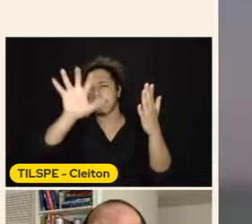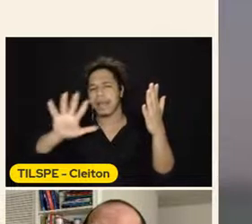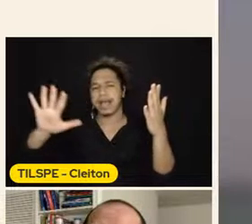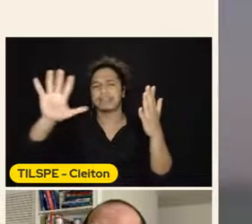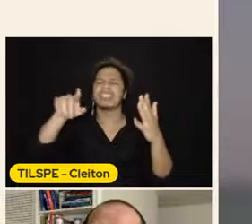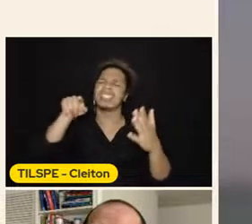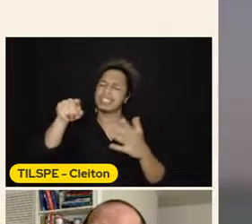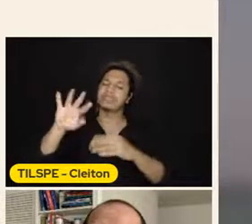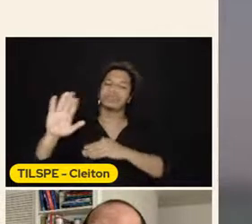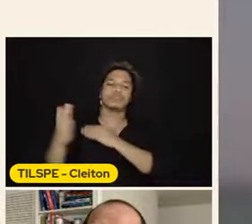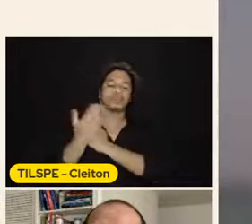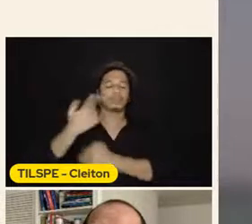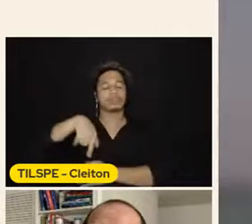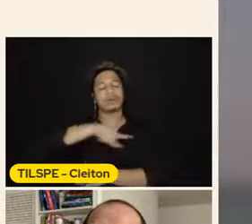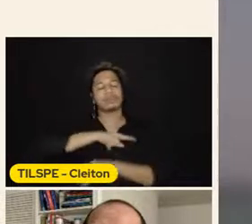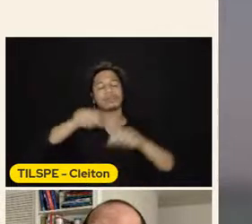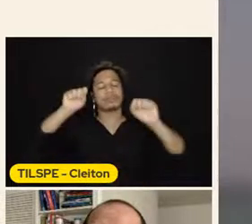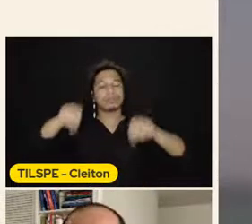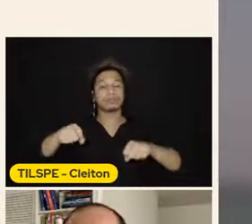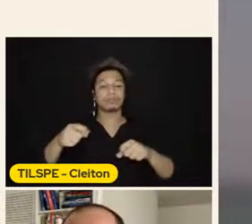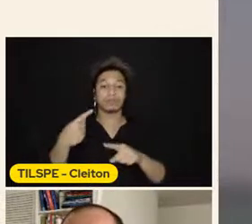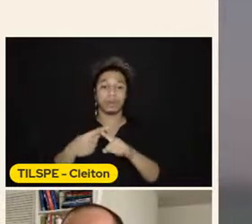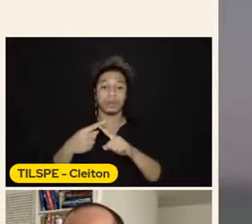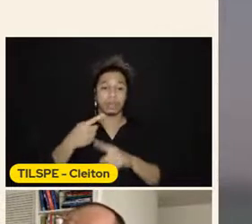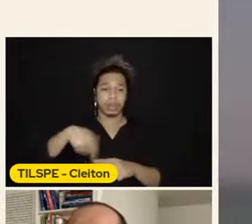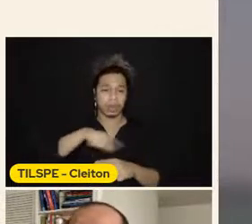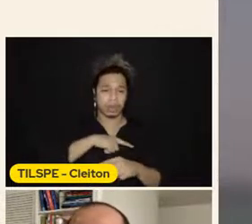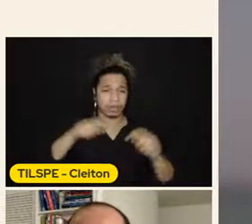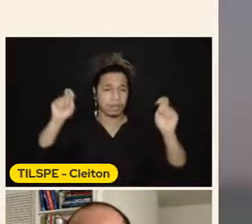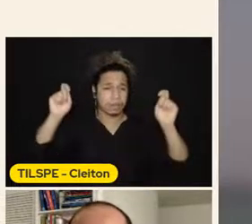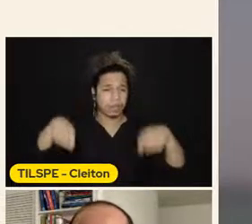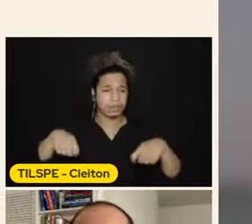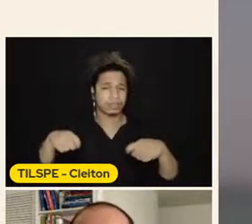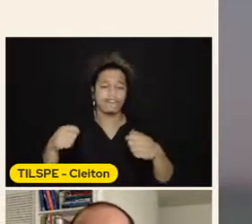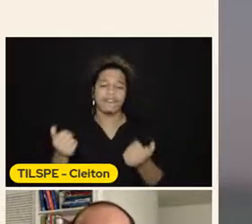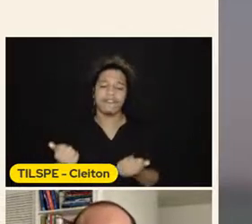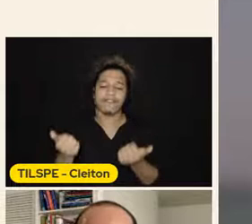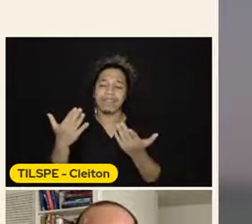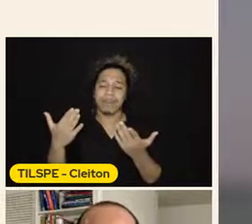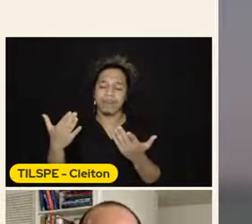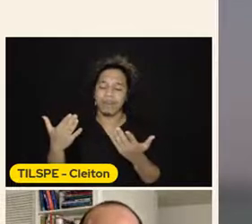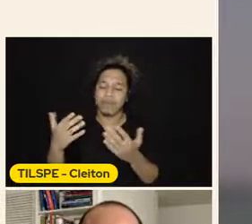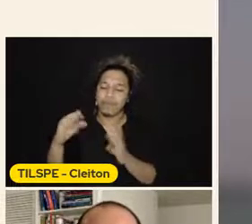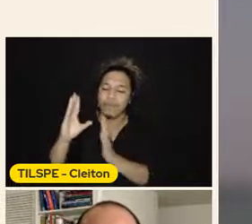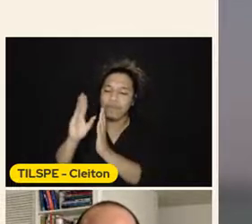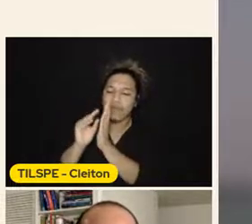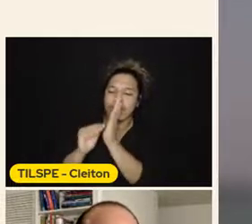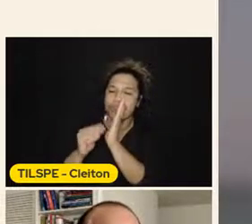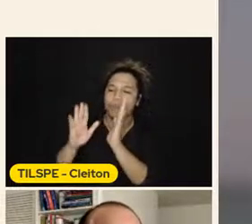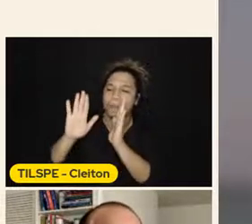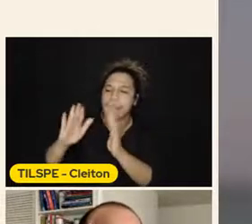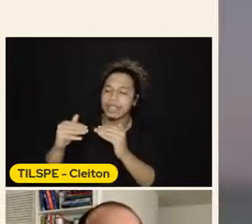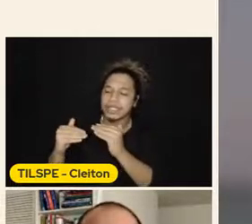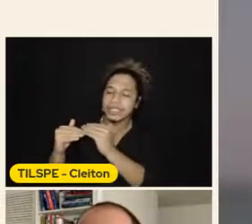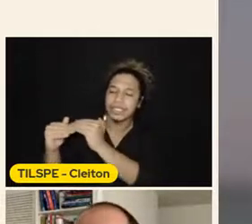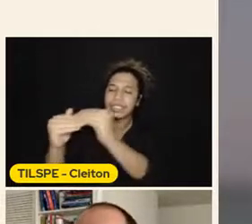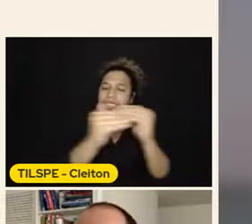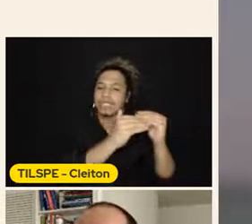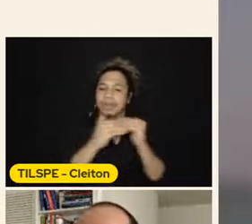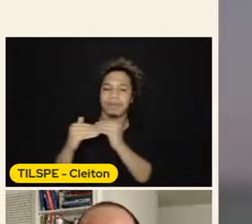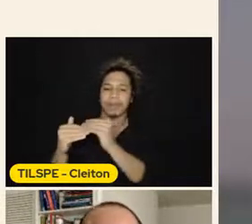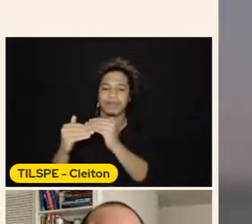change, because we can promote a more equitable content teaching in a large scale systematic